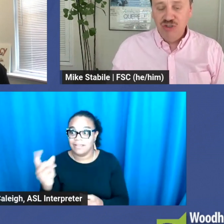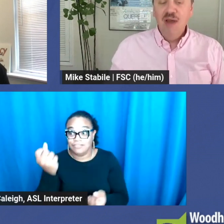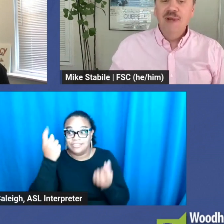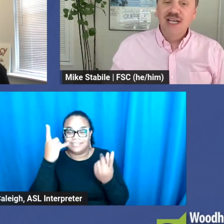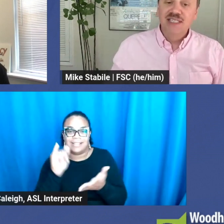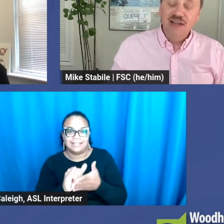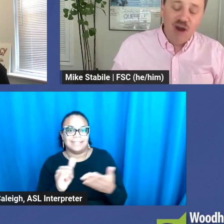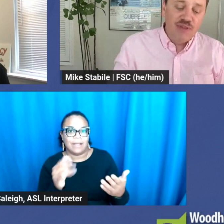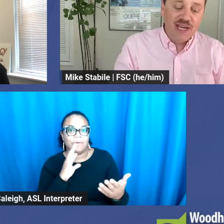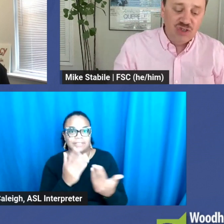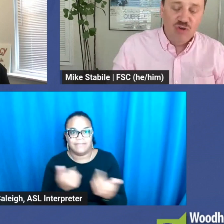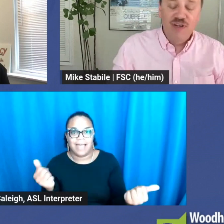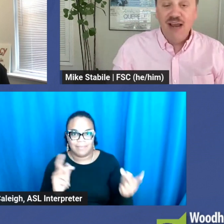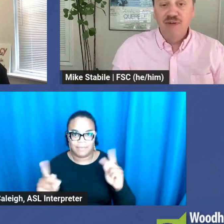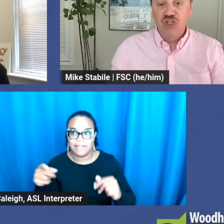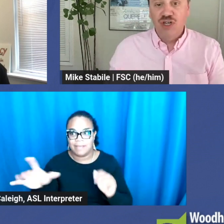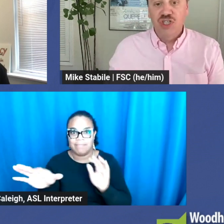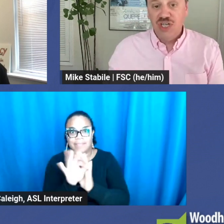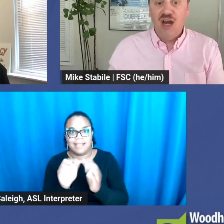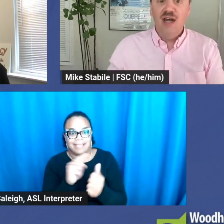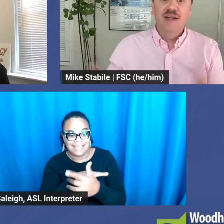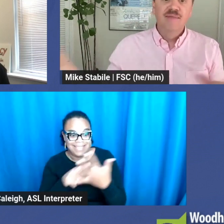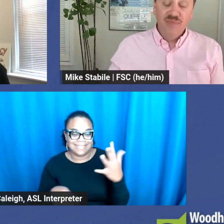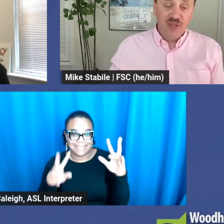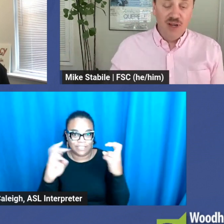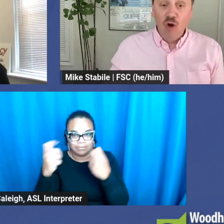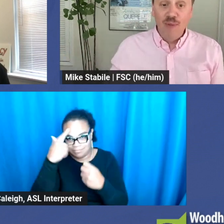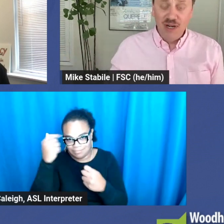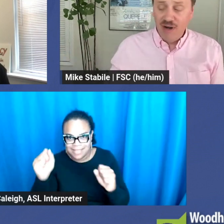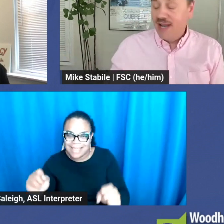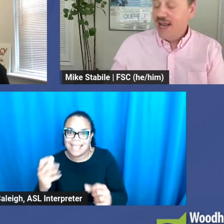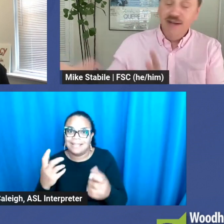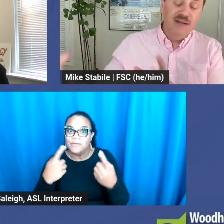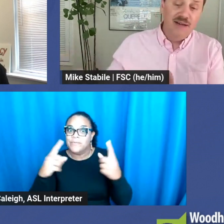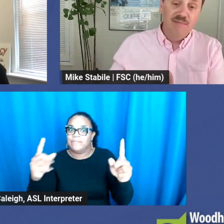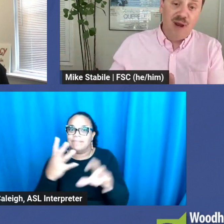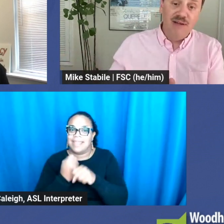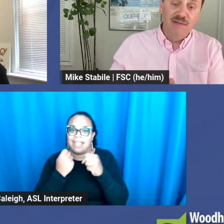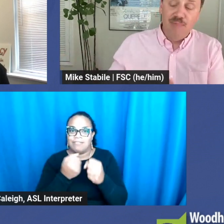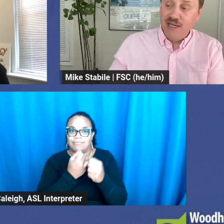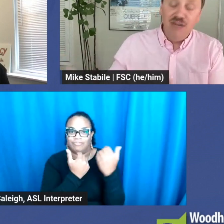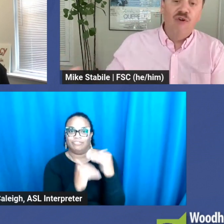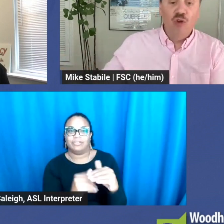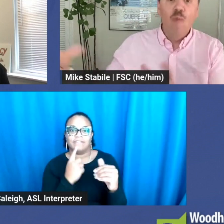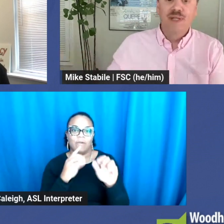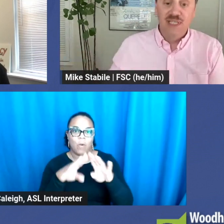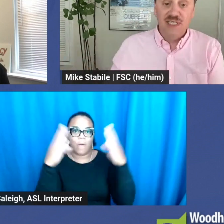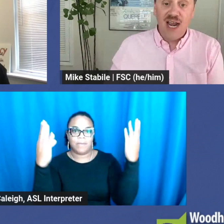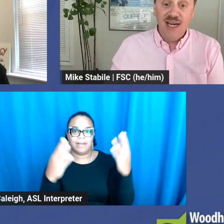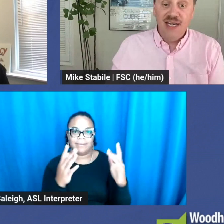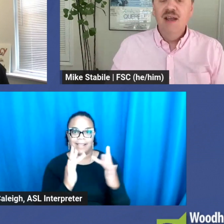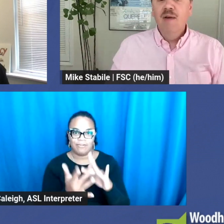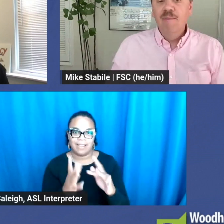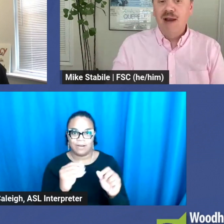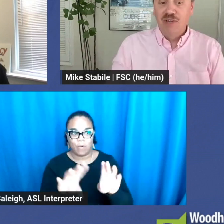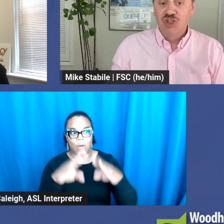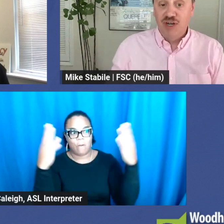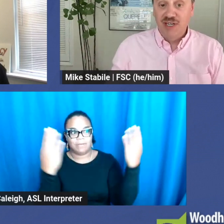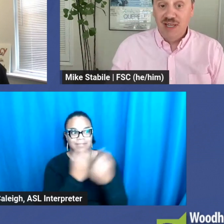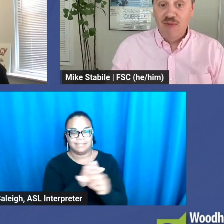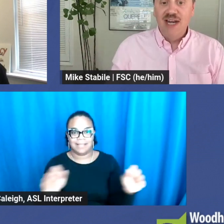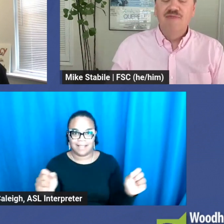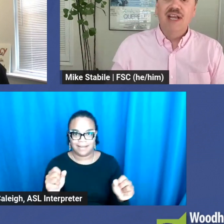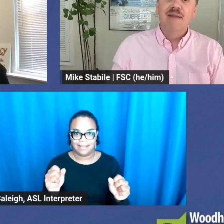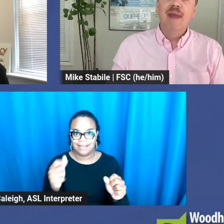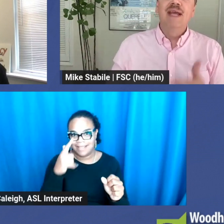these issues because they know they can sort of get restrictions on an open internet and by default open society by